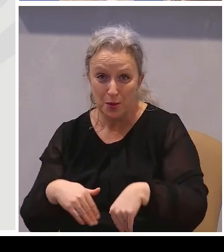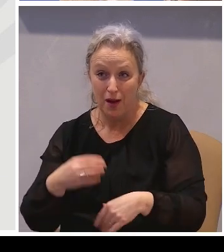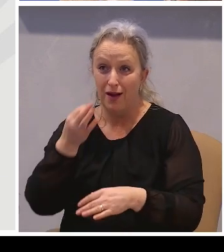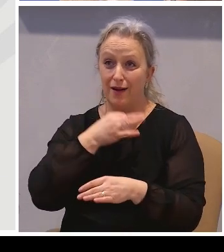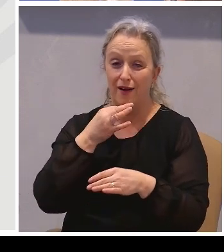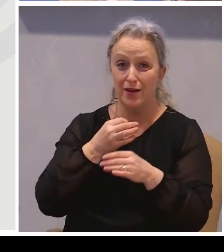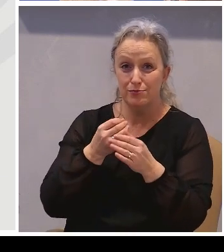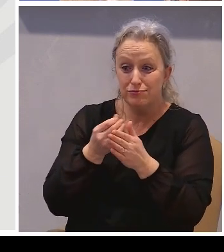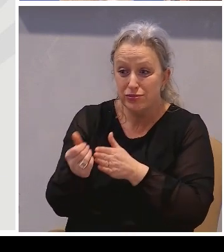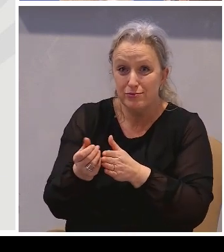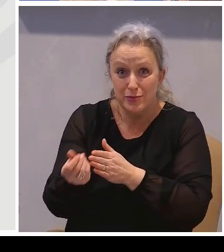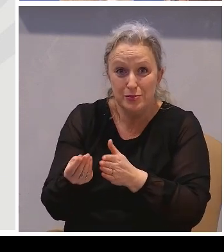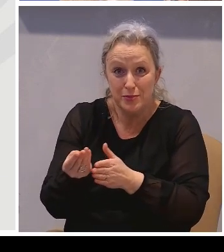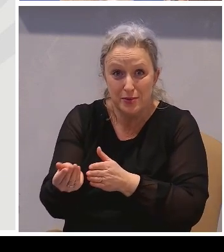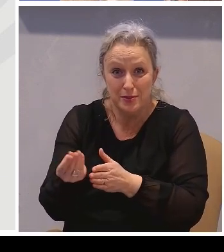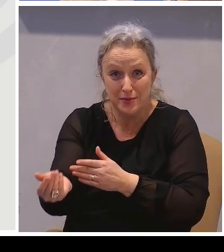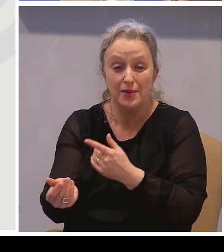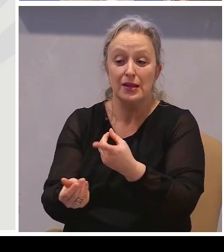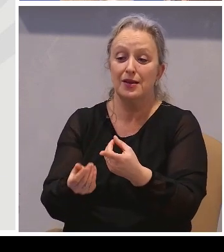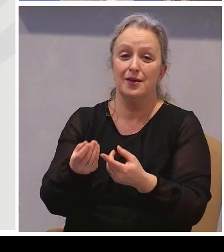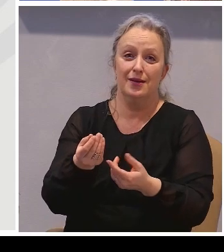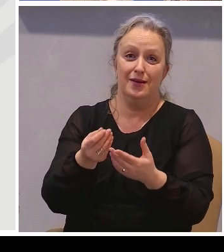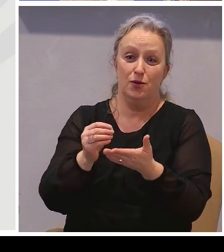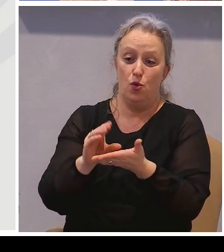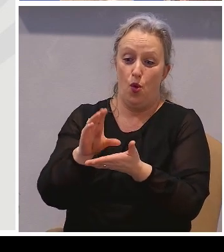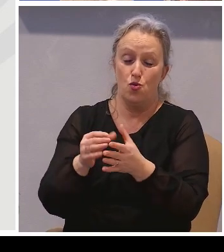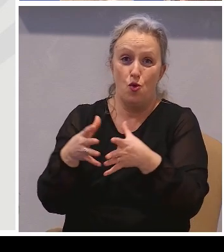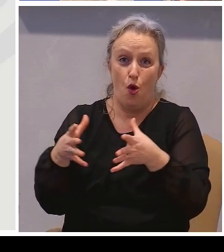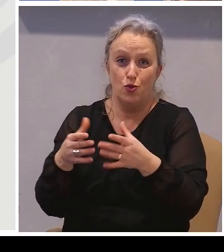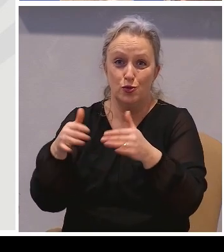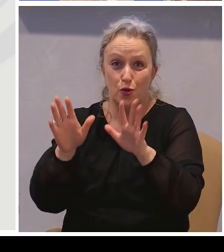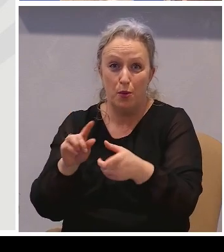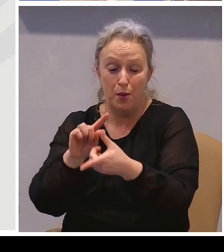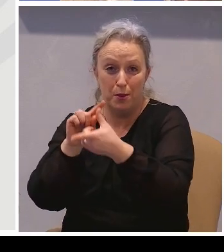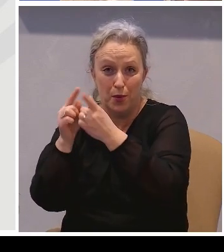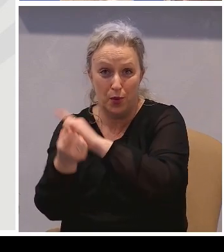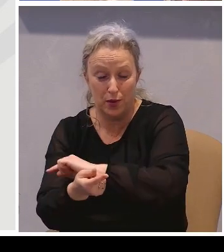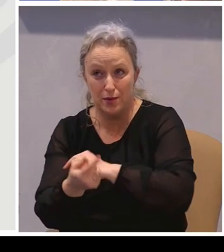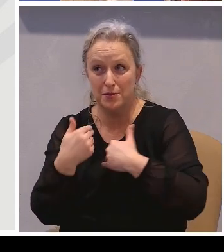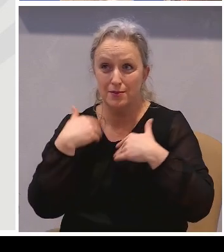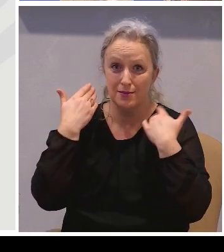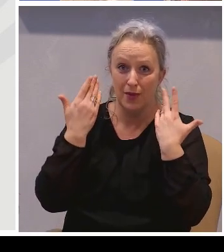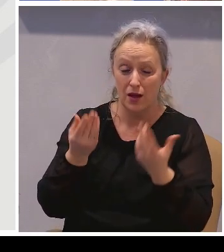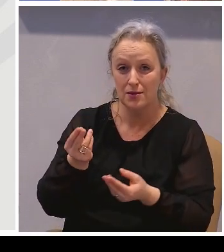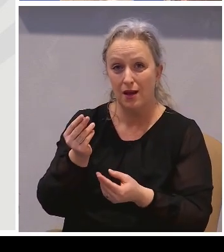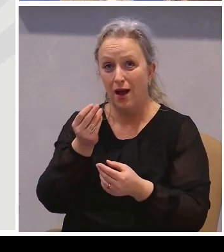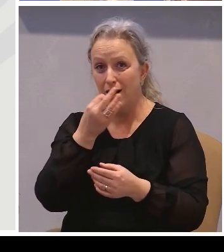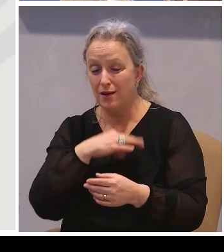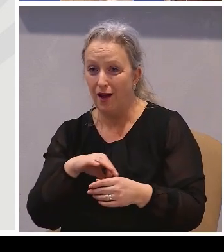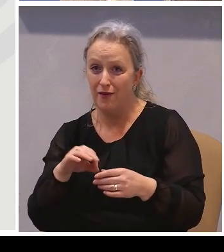10 years long, and by the end of the trial is teenager, so their physiology has changed,